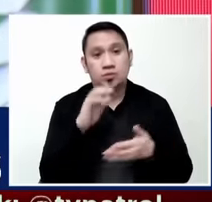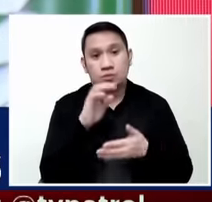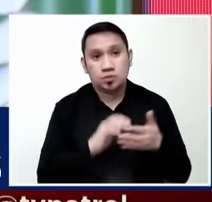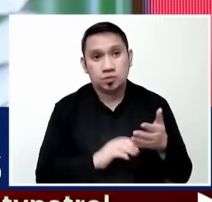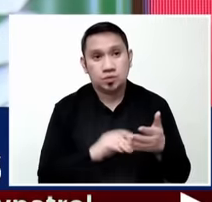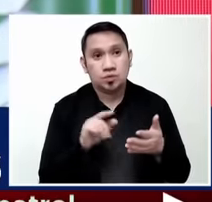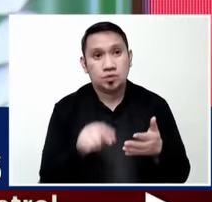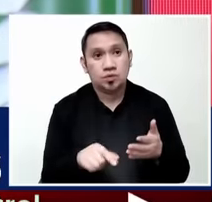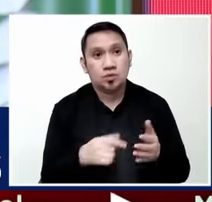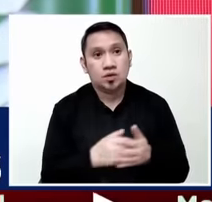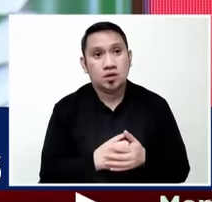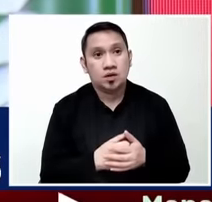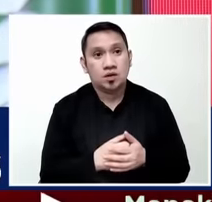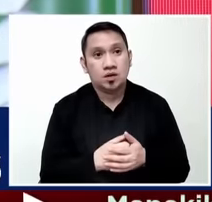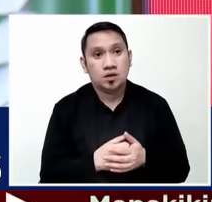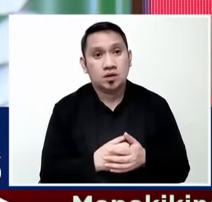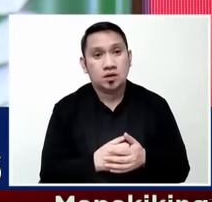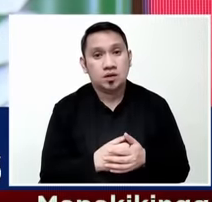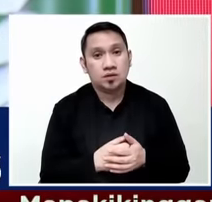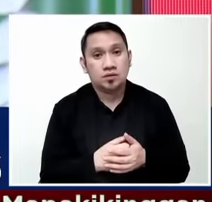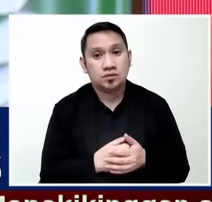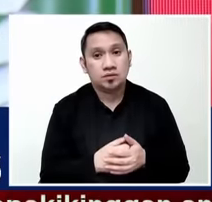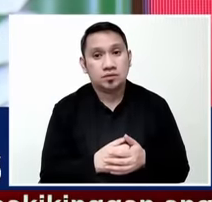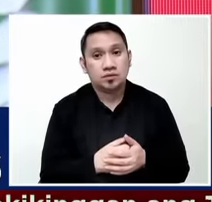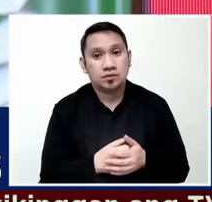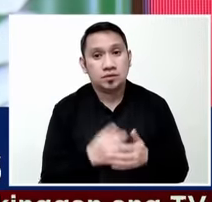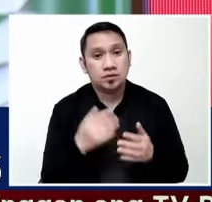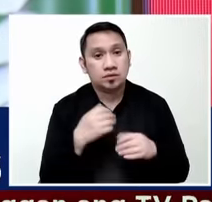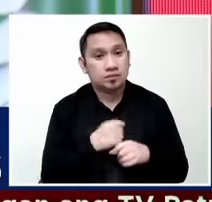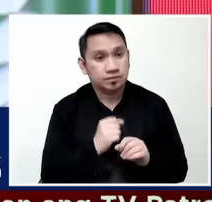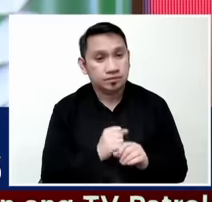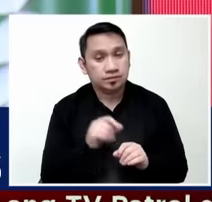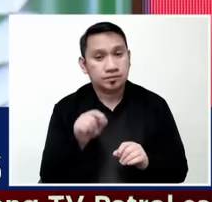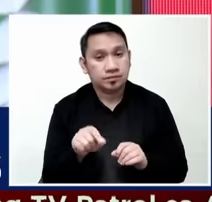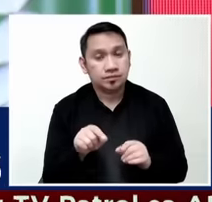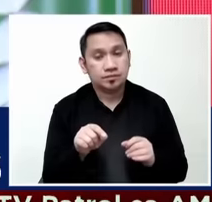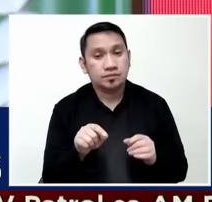post-harvest losses and to ensure the optimal yield